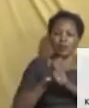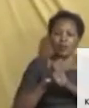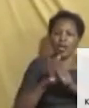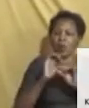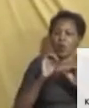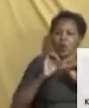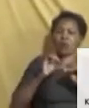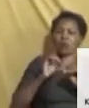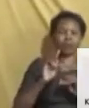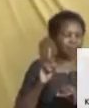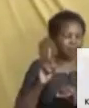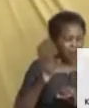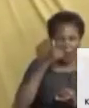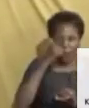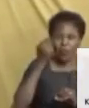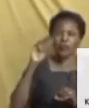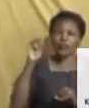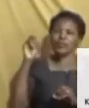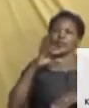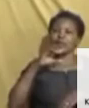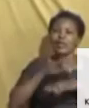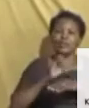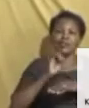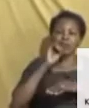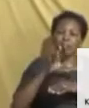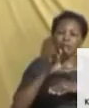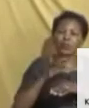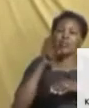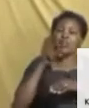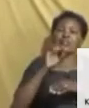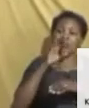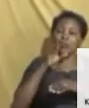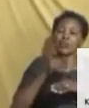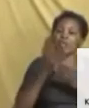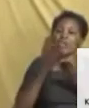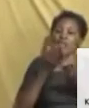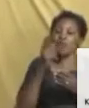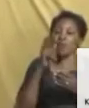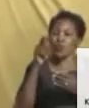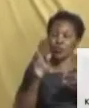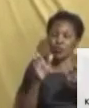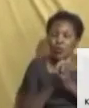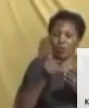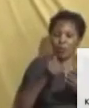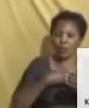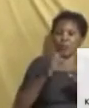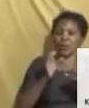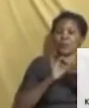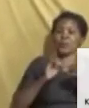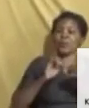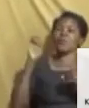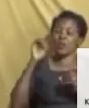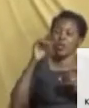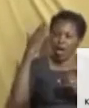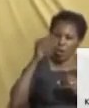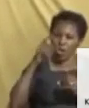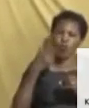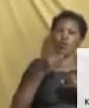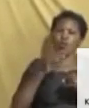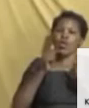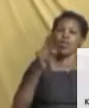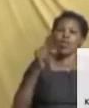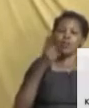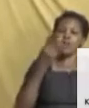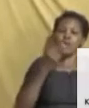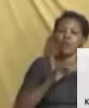president gets information that is not available to you and I. The president knows who are the enemies of state.